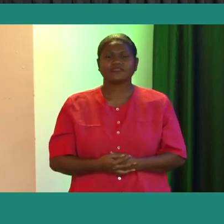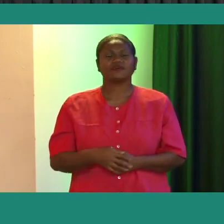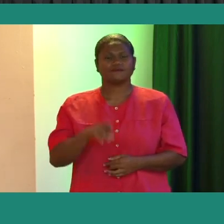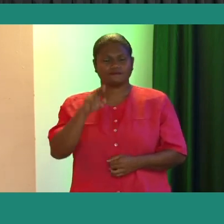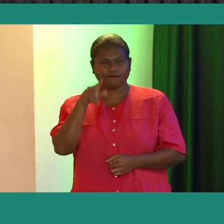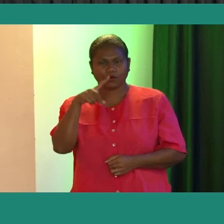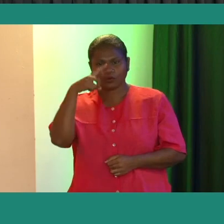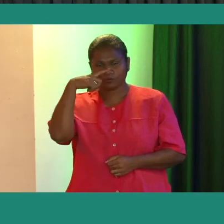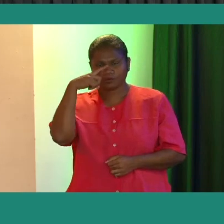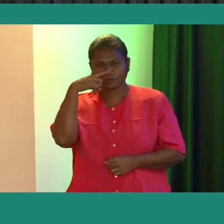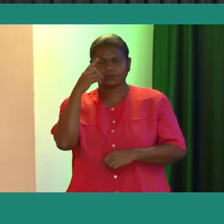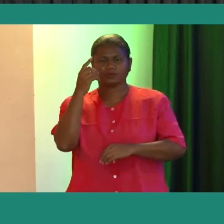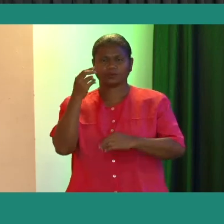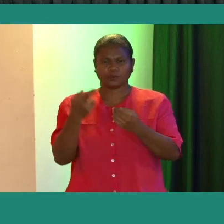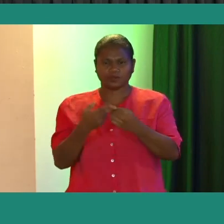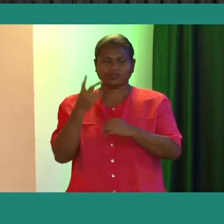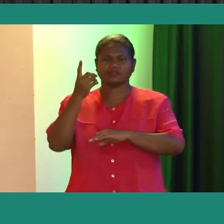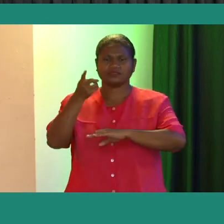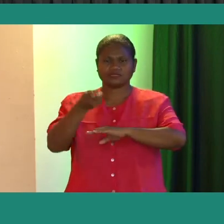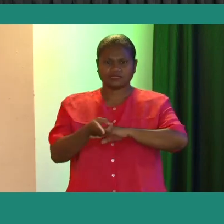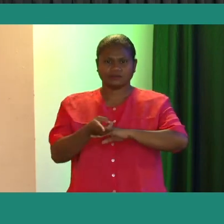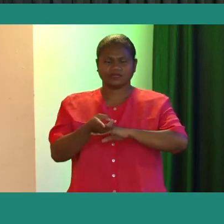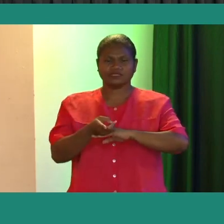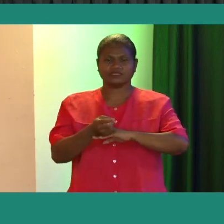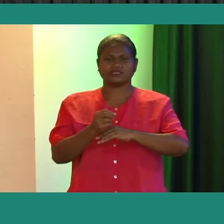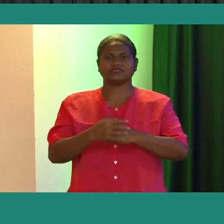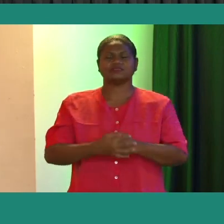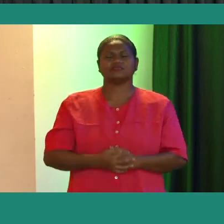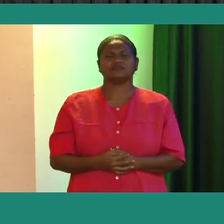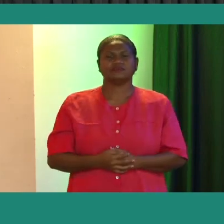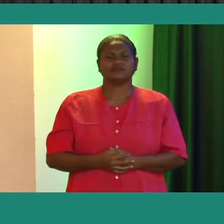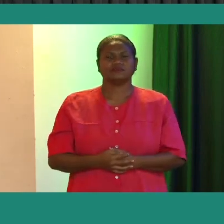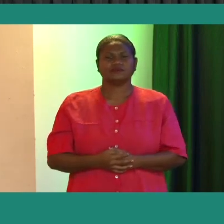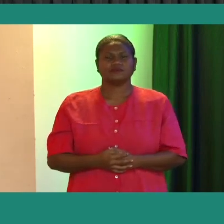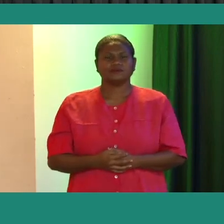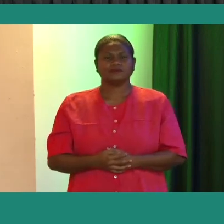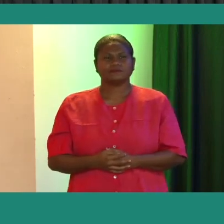people living with persons living with disability.